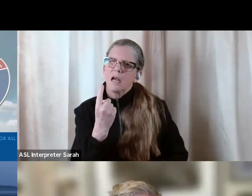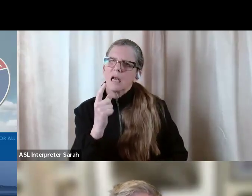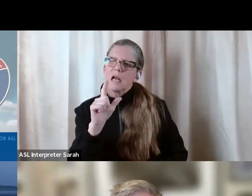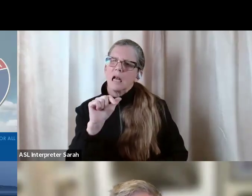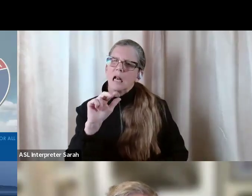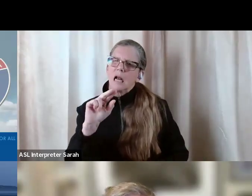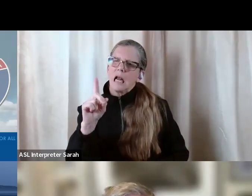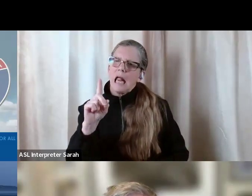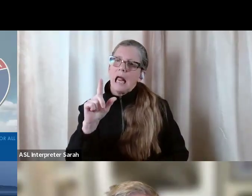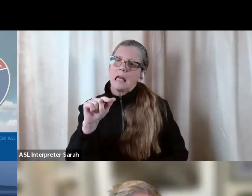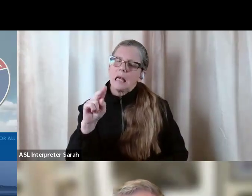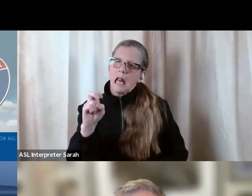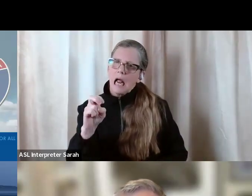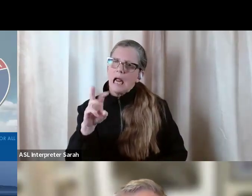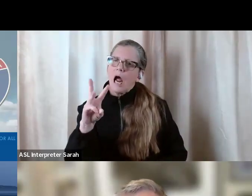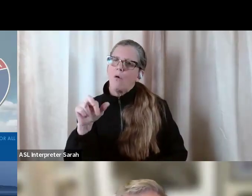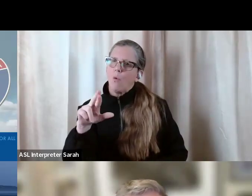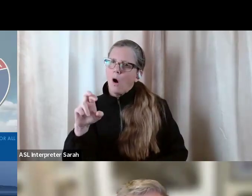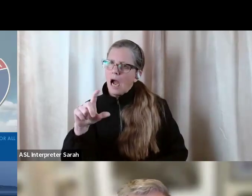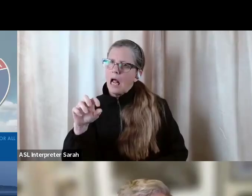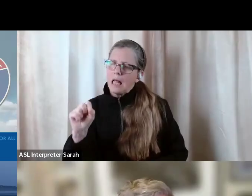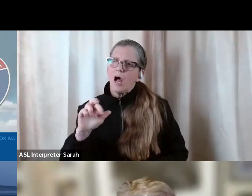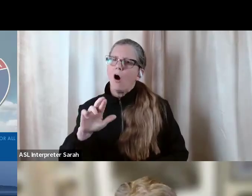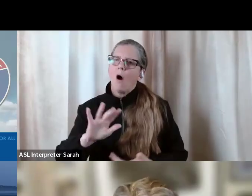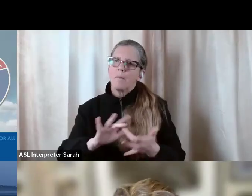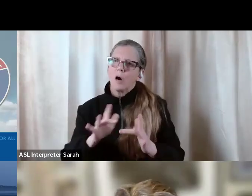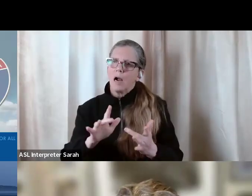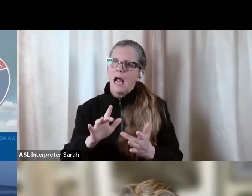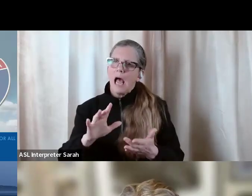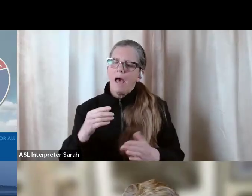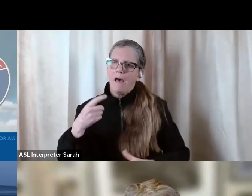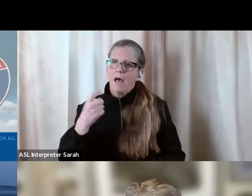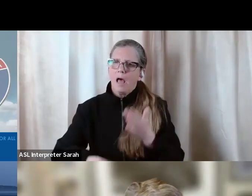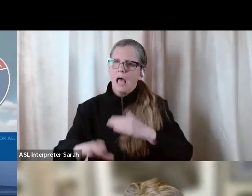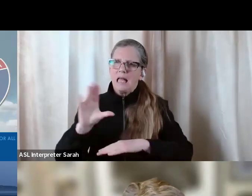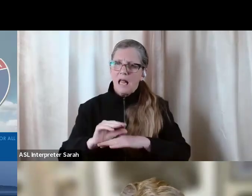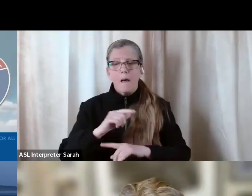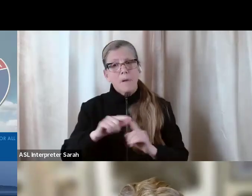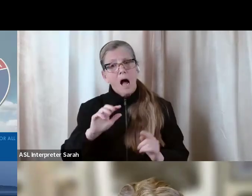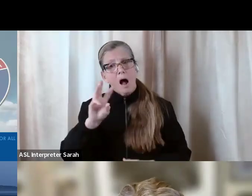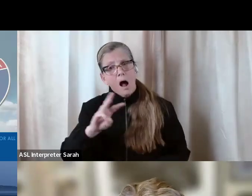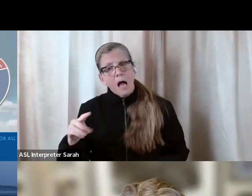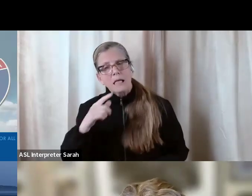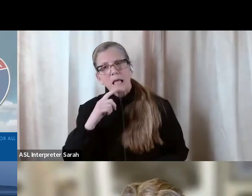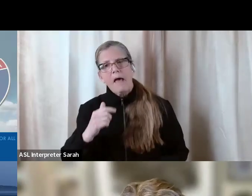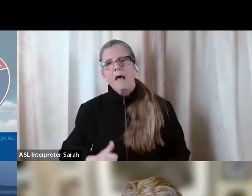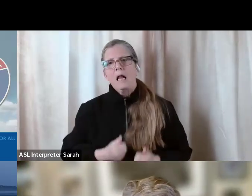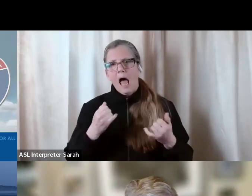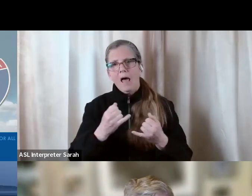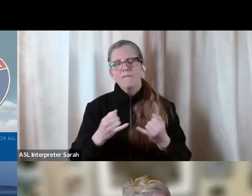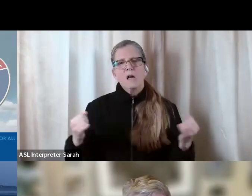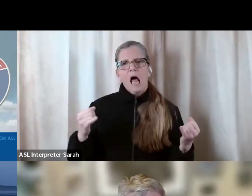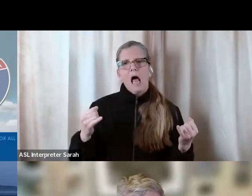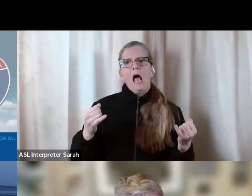landline, wireless, or broadband discounts. However, when I looked on the website, it said the Lifeline broadband pilot